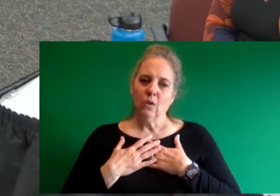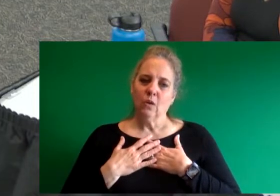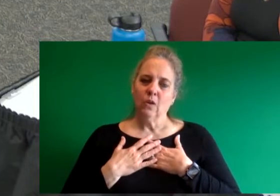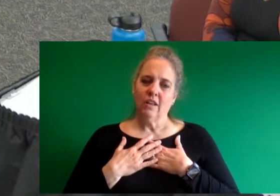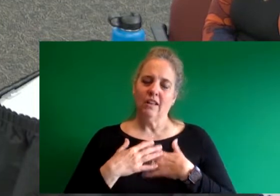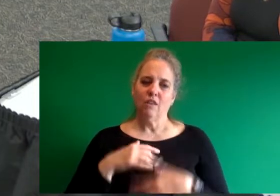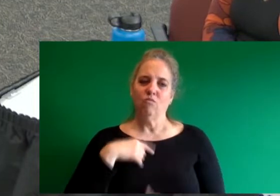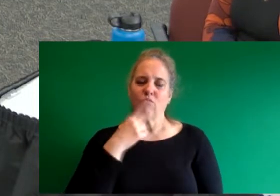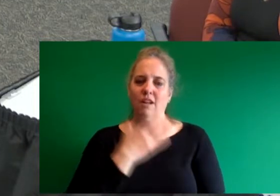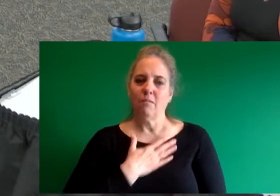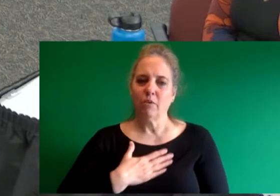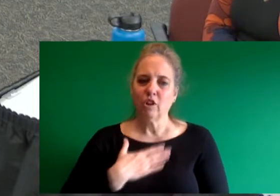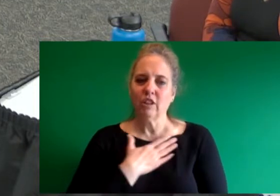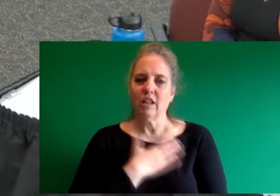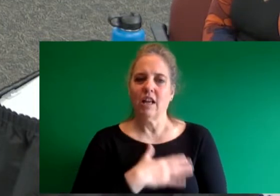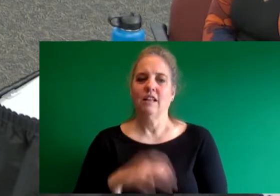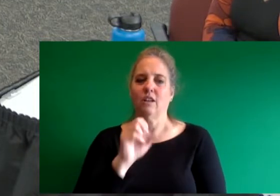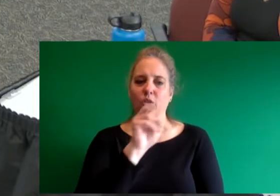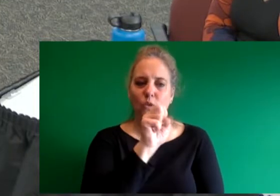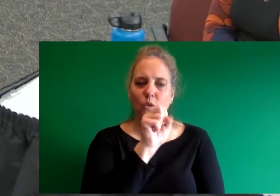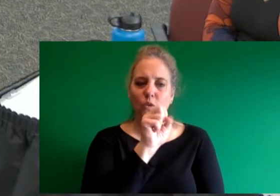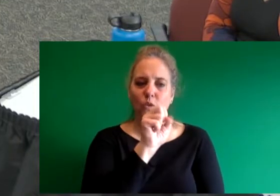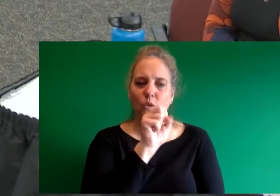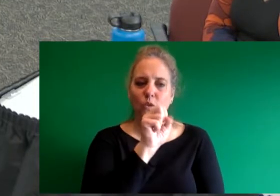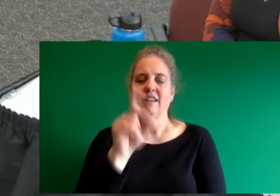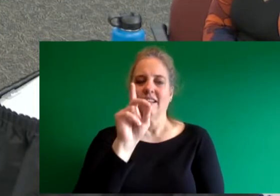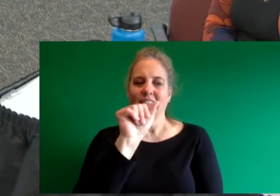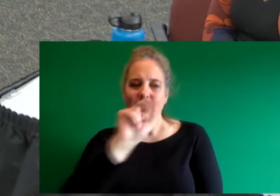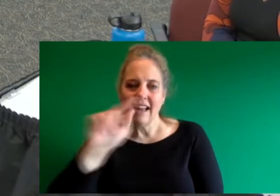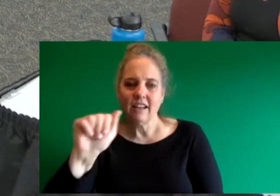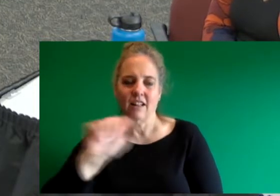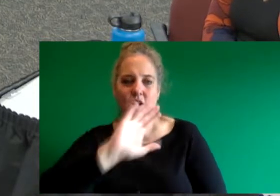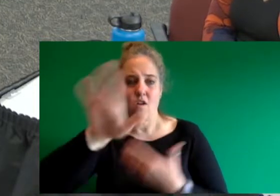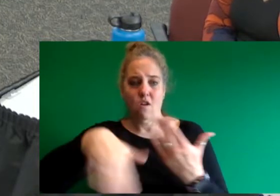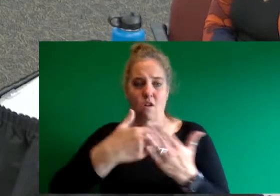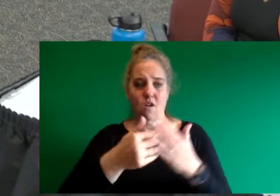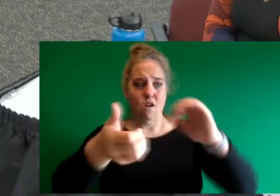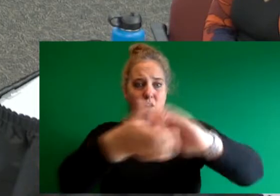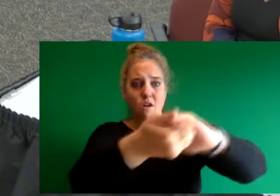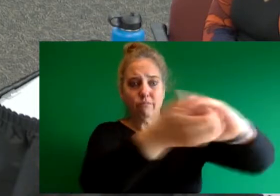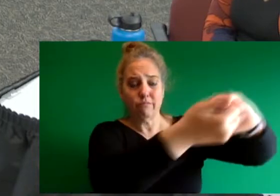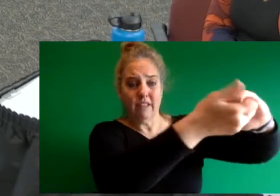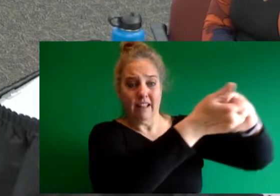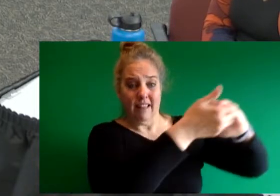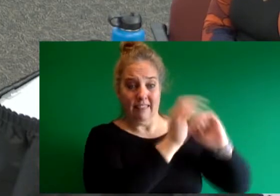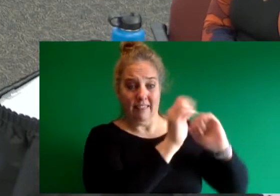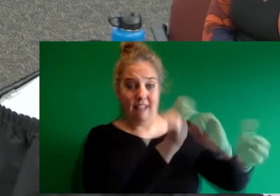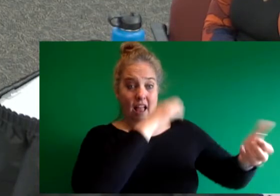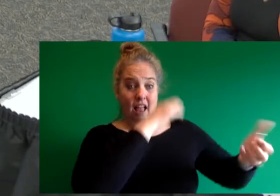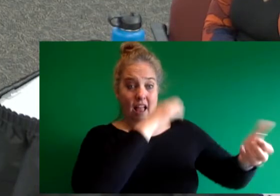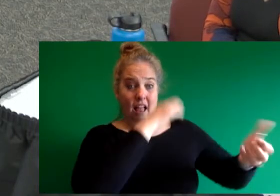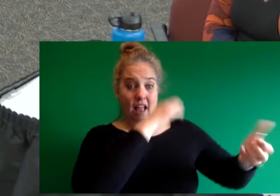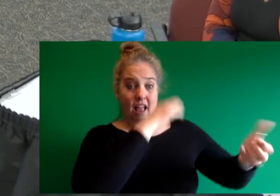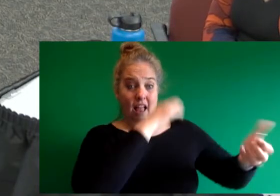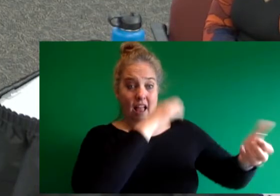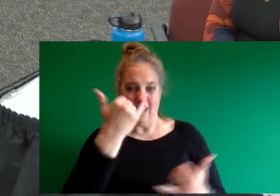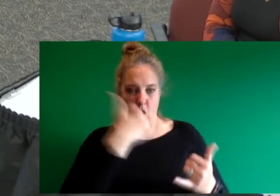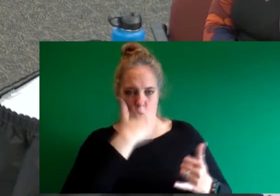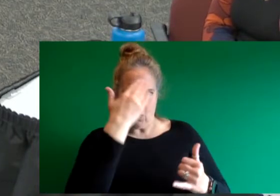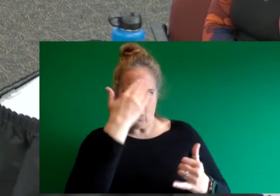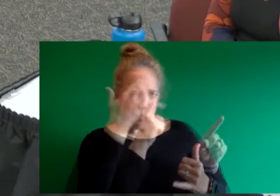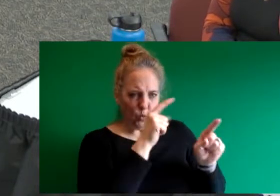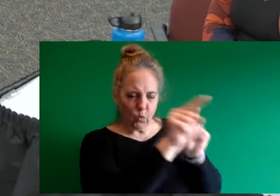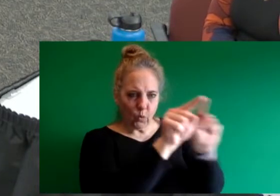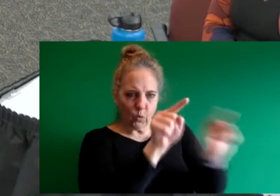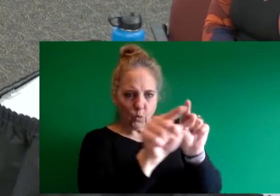all the partnership that you guys gave us and getting to know you guys. Dr. Commissioners, all of you guys. It's been a